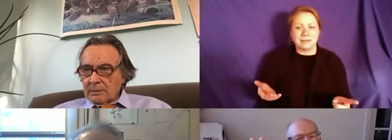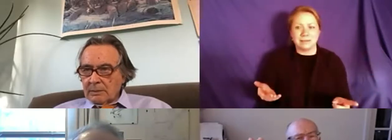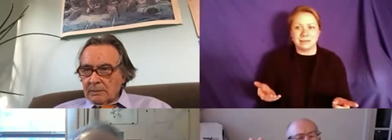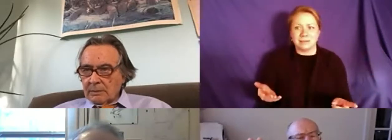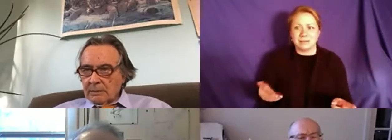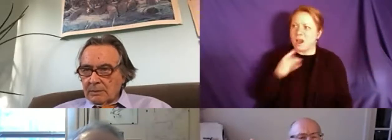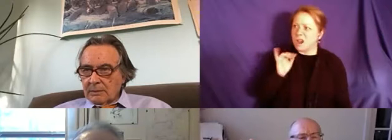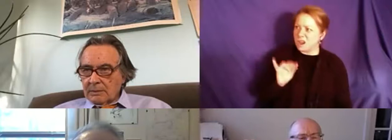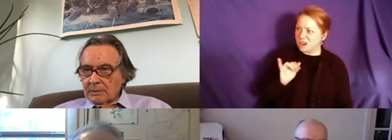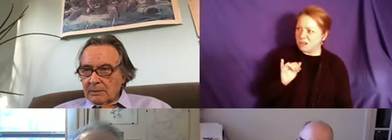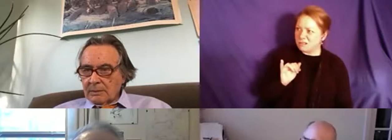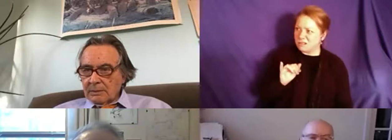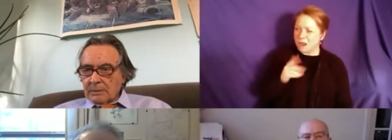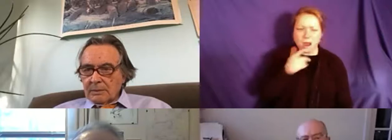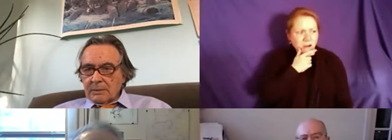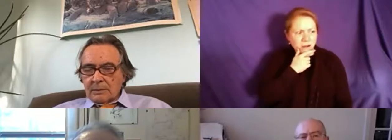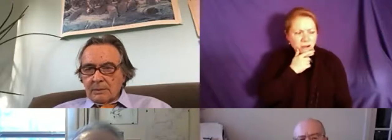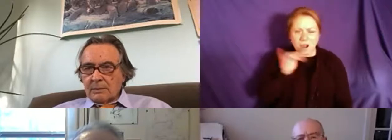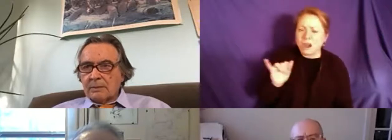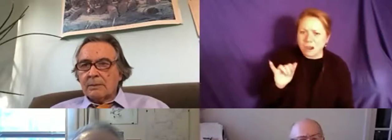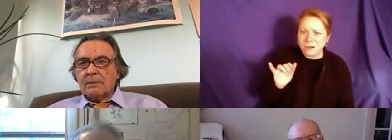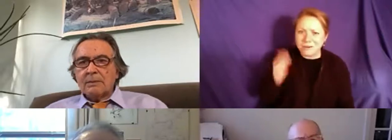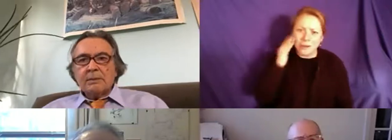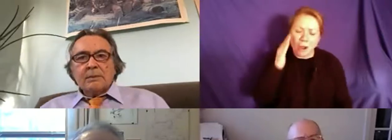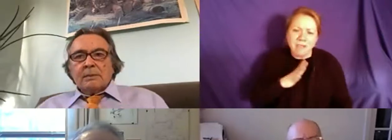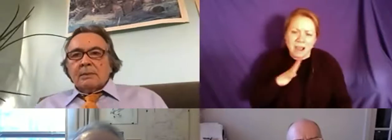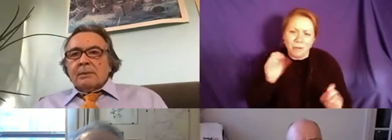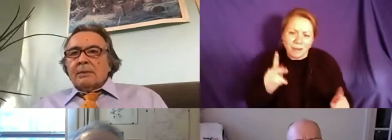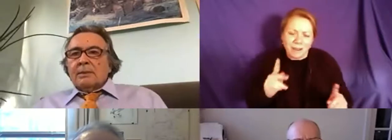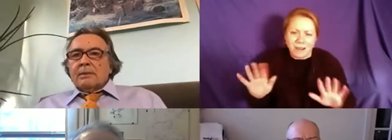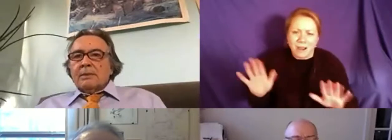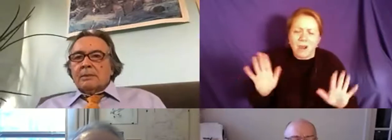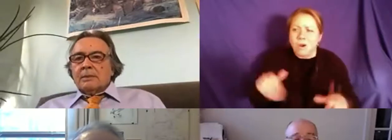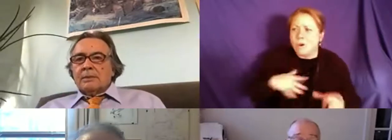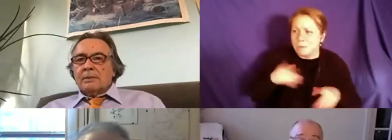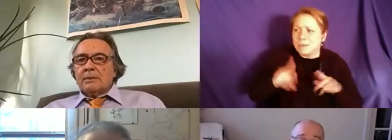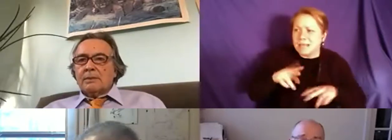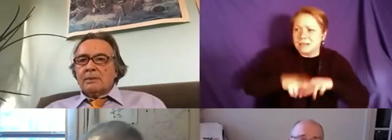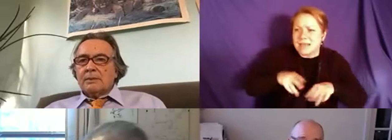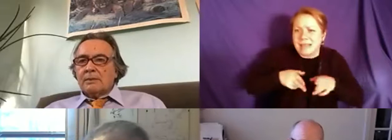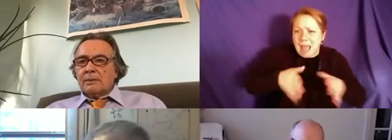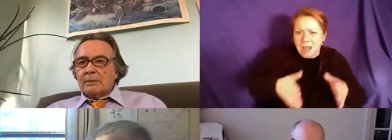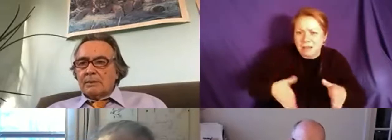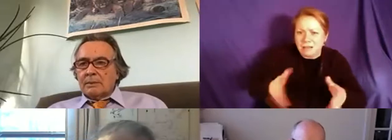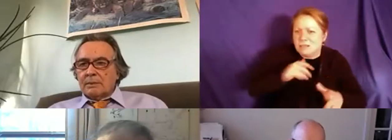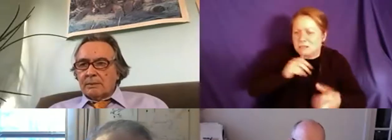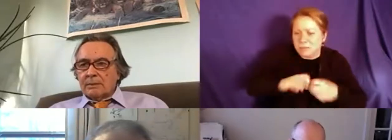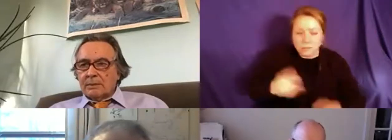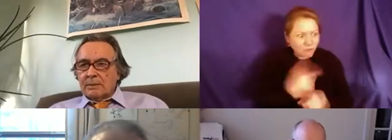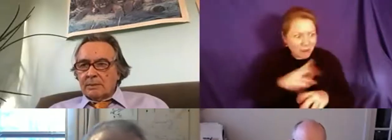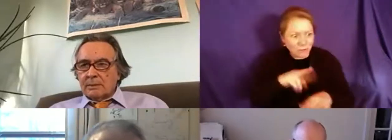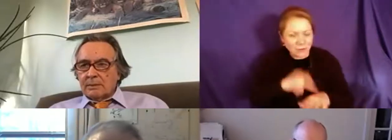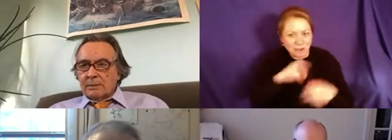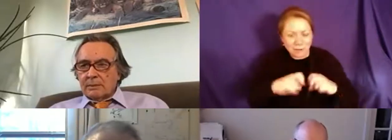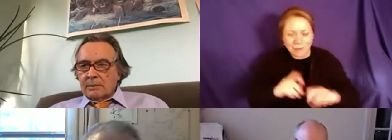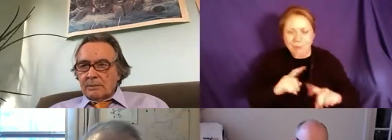no, well, wait a minute. No, we can have people be in the aisle. It's not a problem. And of course it's not a problem. But I